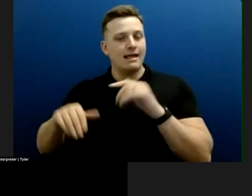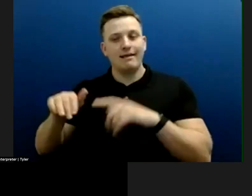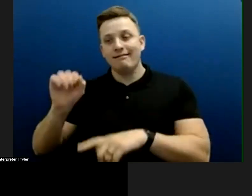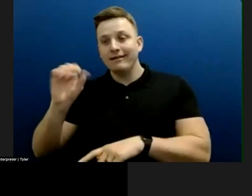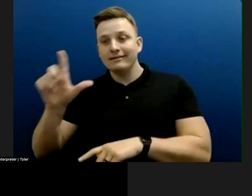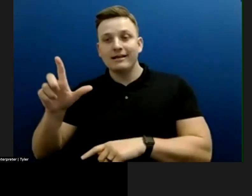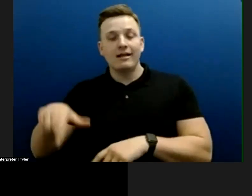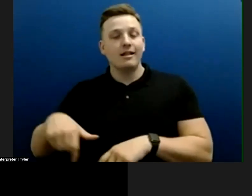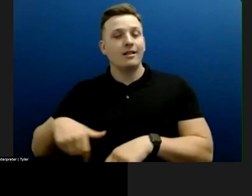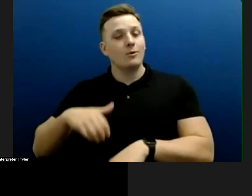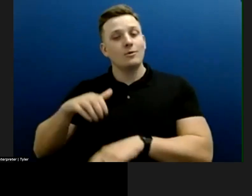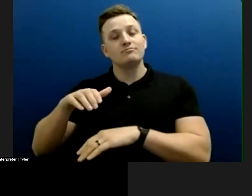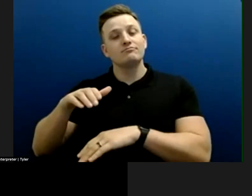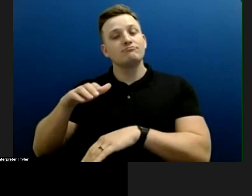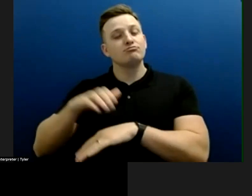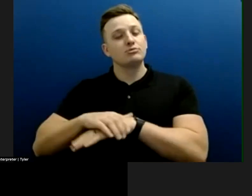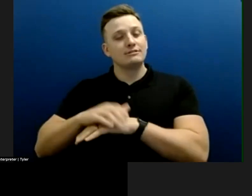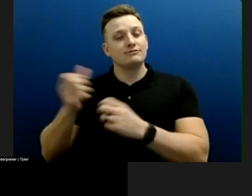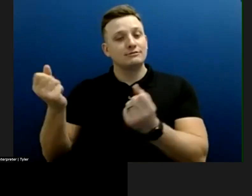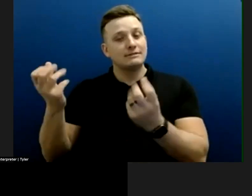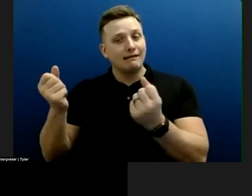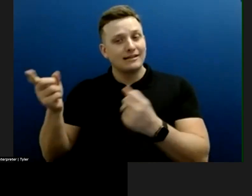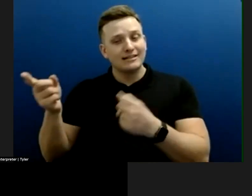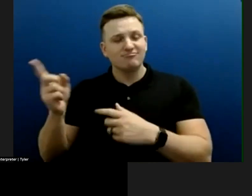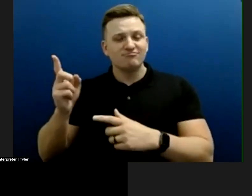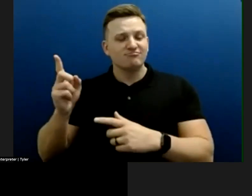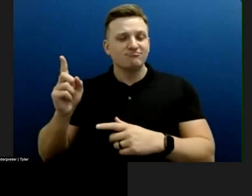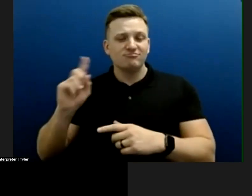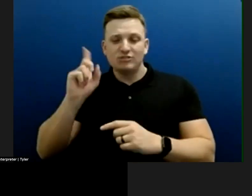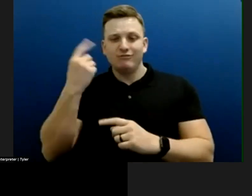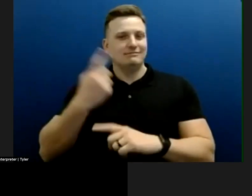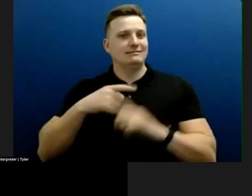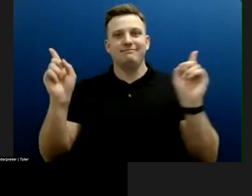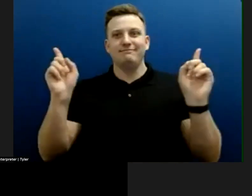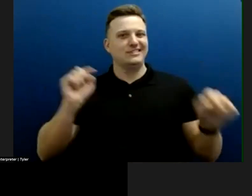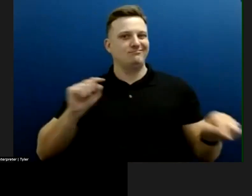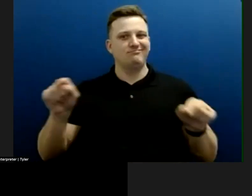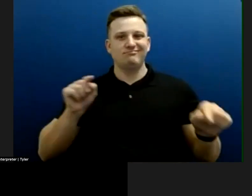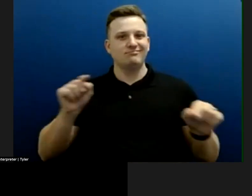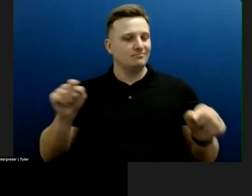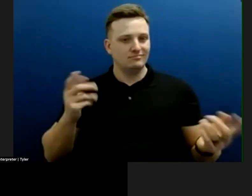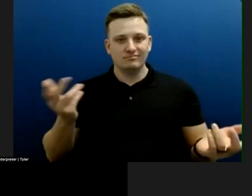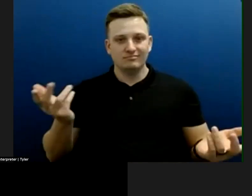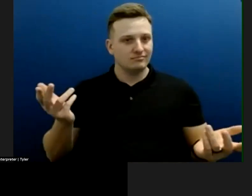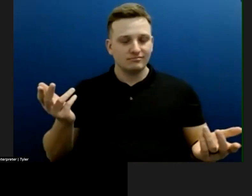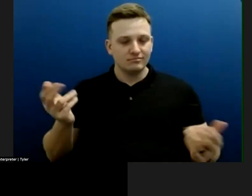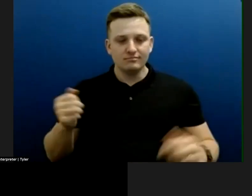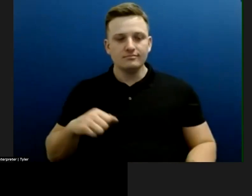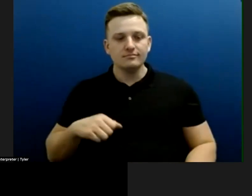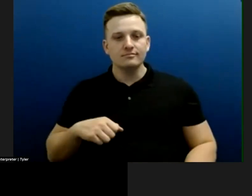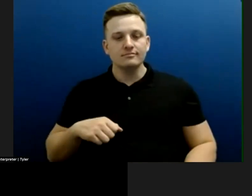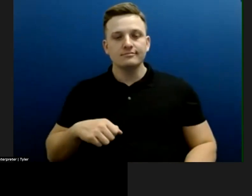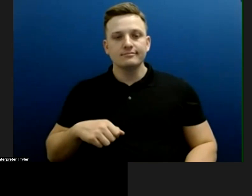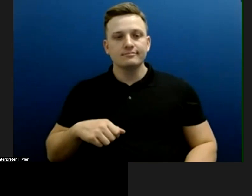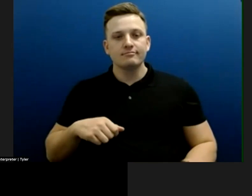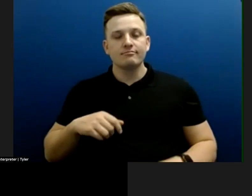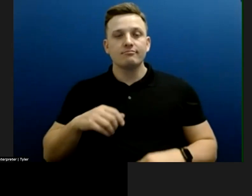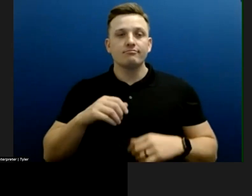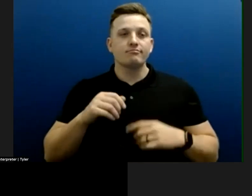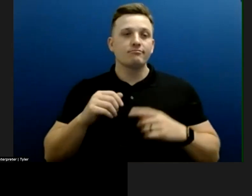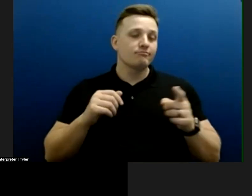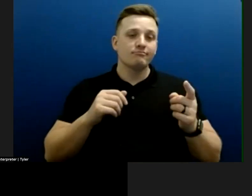or British Sign Language as a signed language is from a